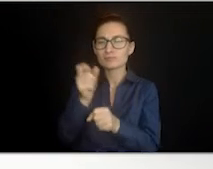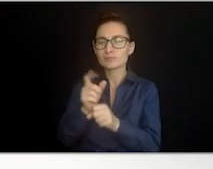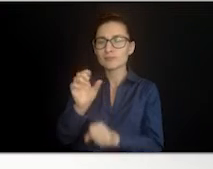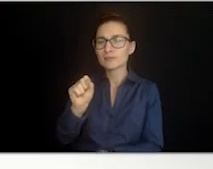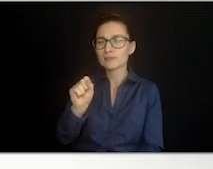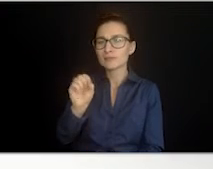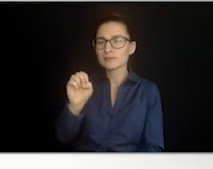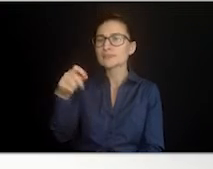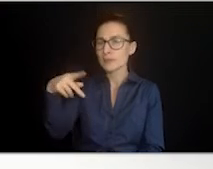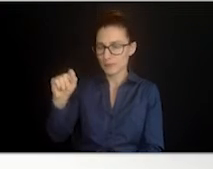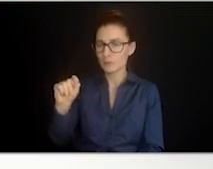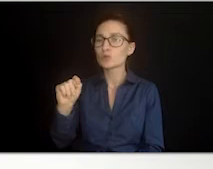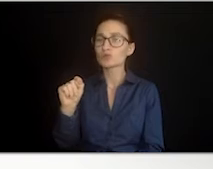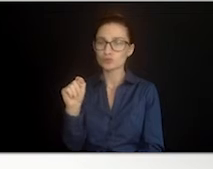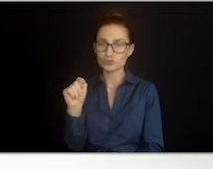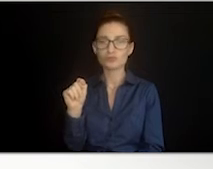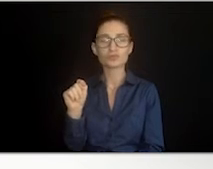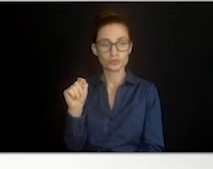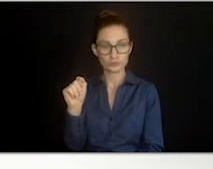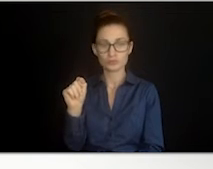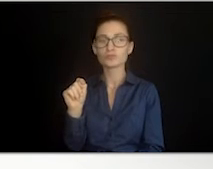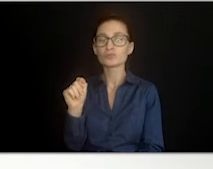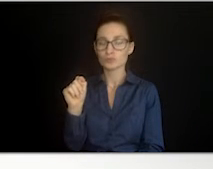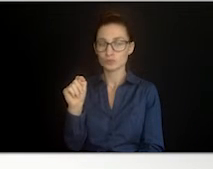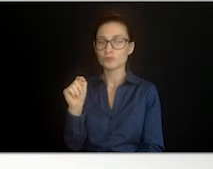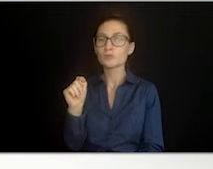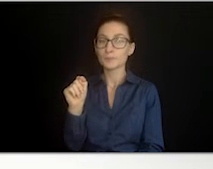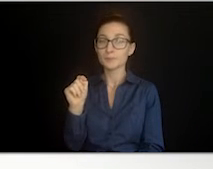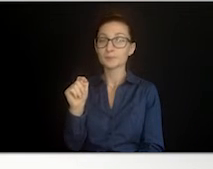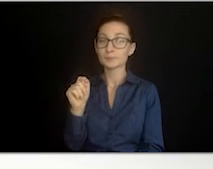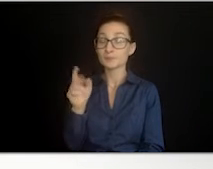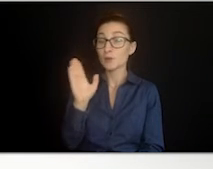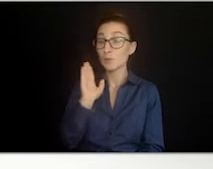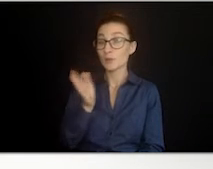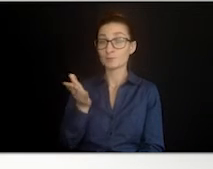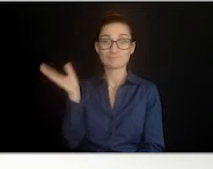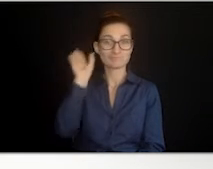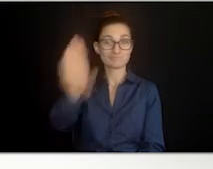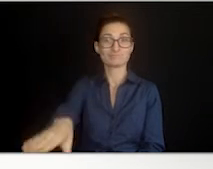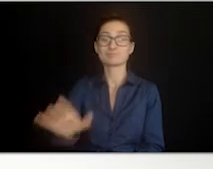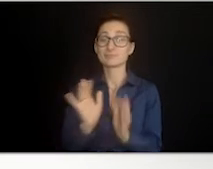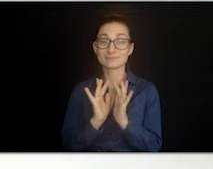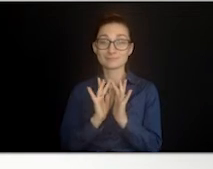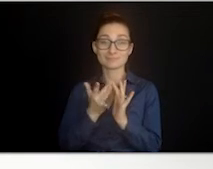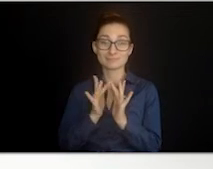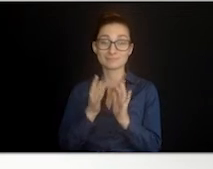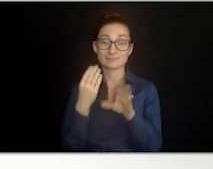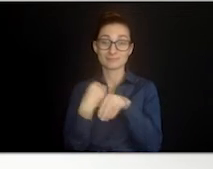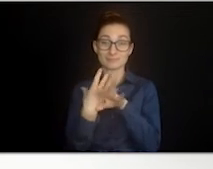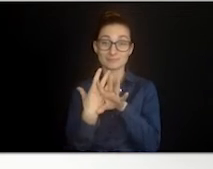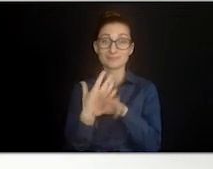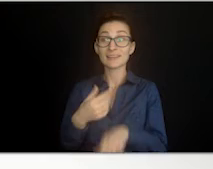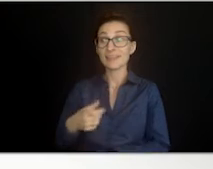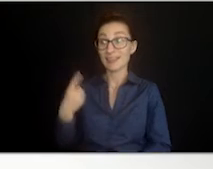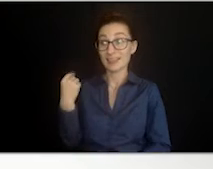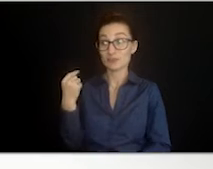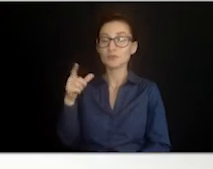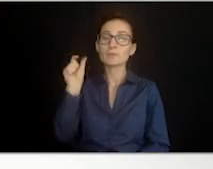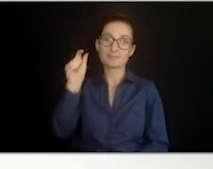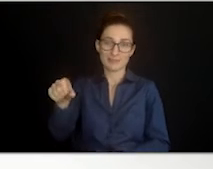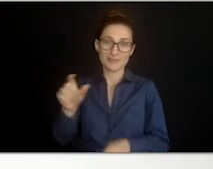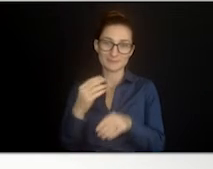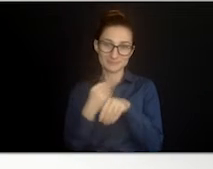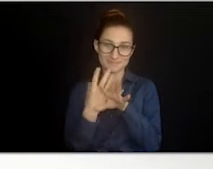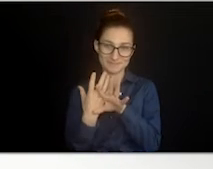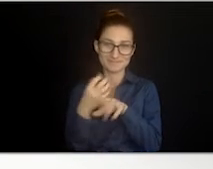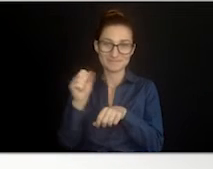September. We're doing it in September, and it will be totally virtual this year. It had to be virtual last year, and it was